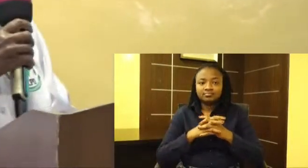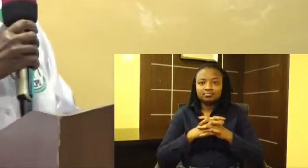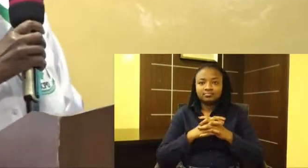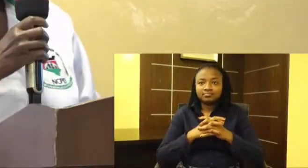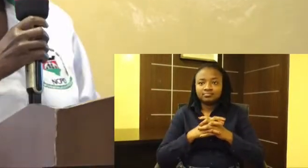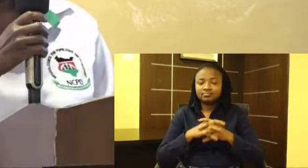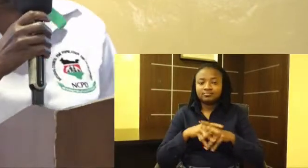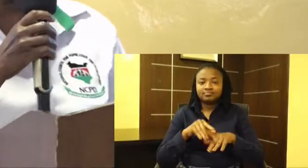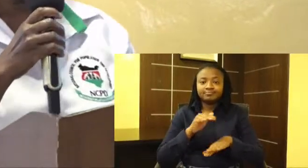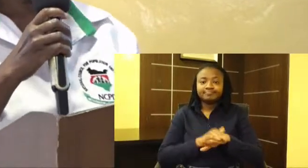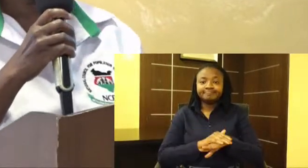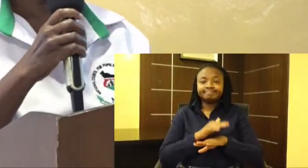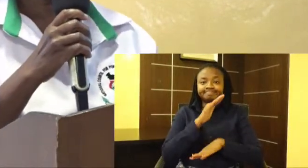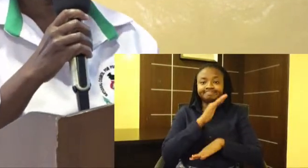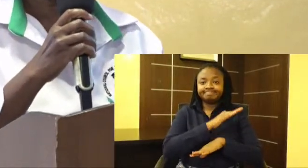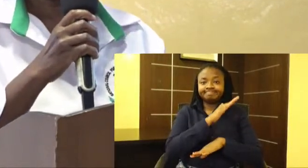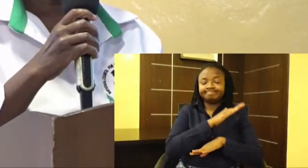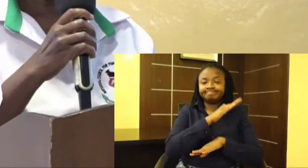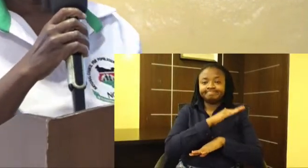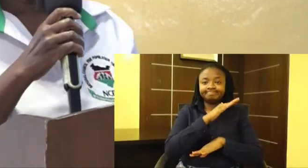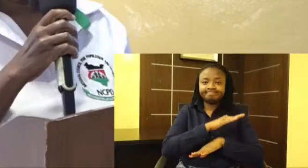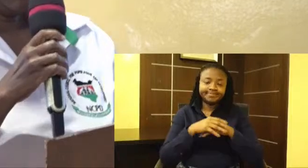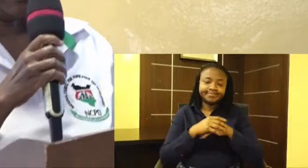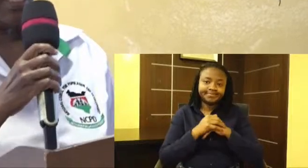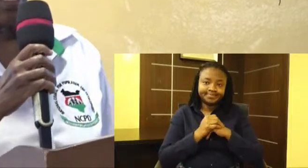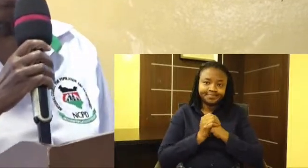Aya, good afternoon.